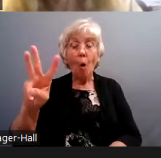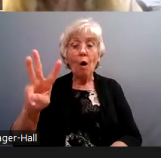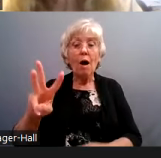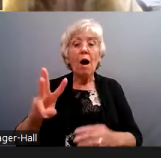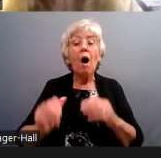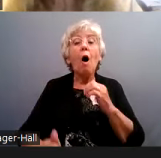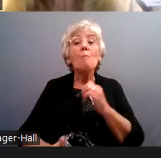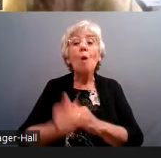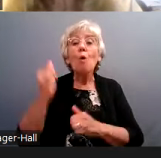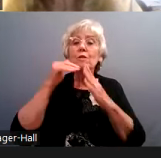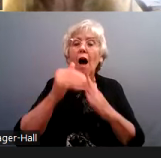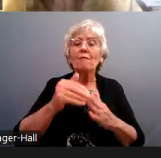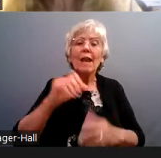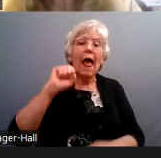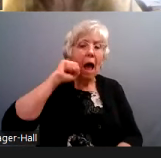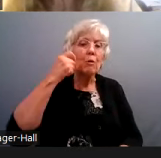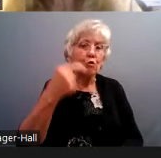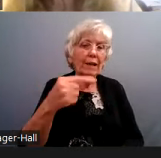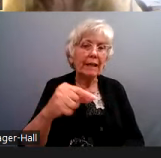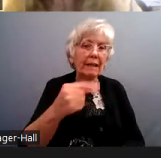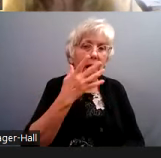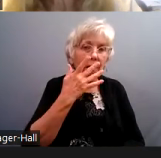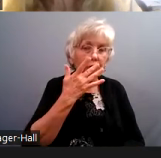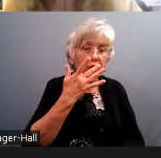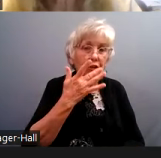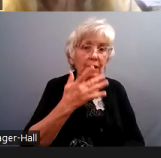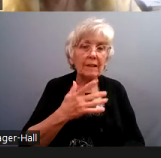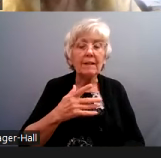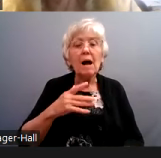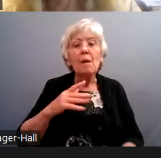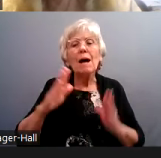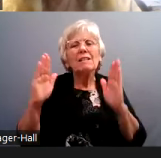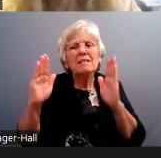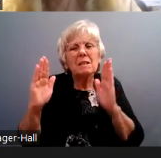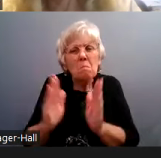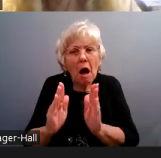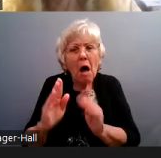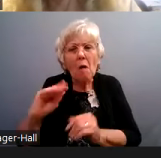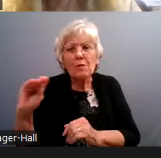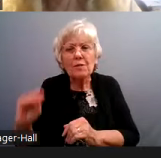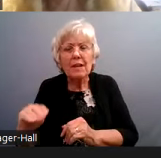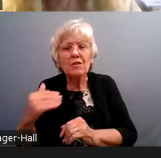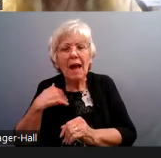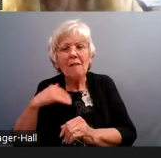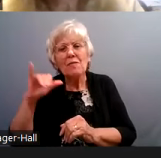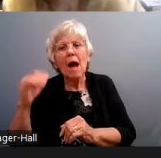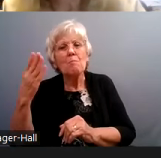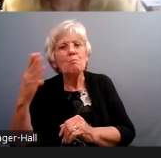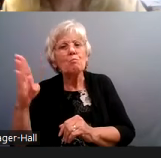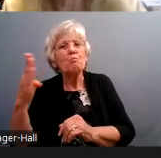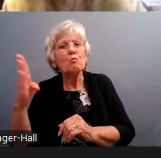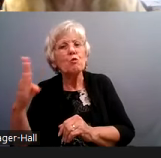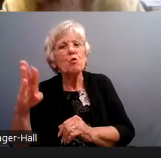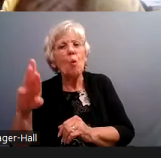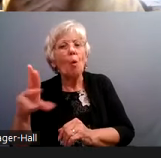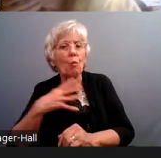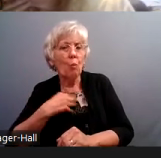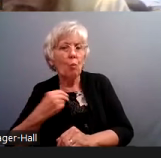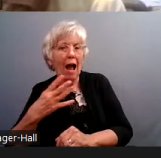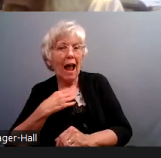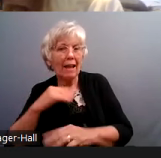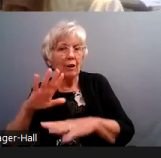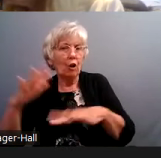green glow. Sometimes a smaller percentage will have that blue or white glow, but again, it's going to